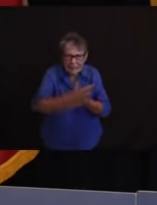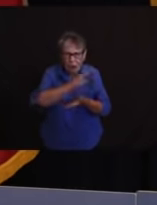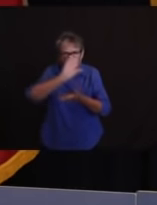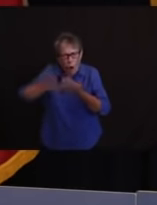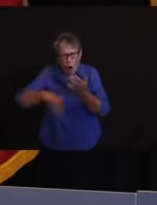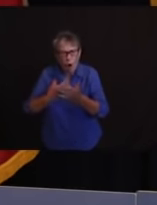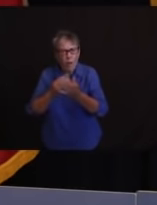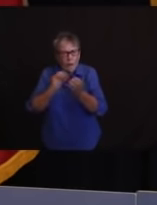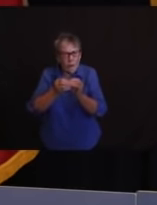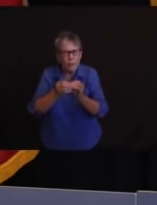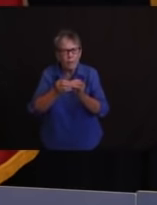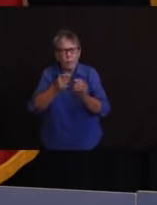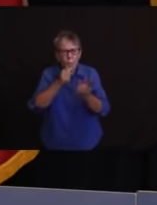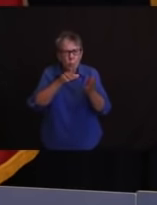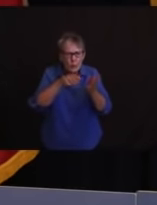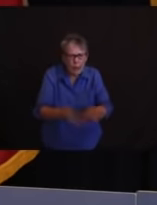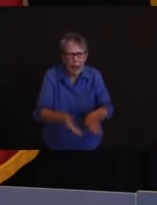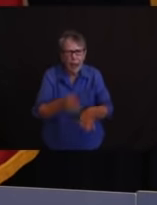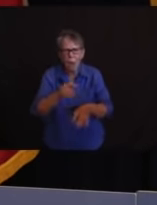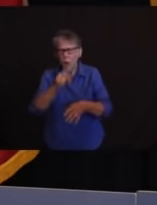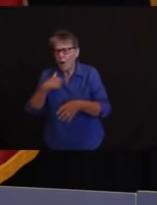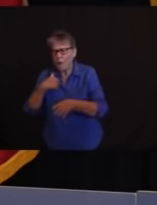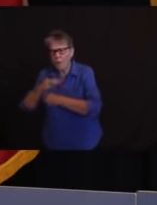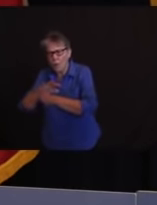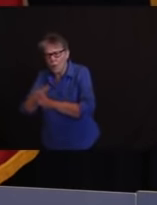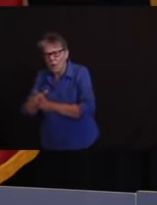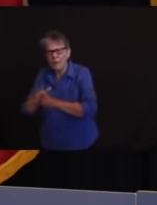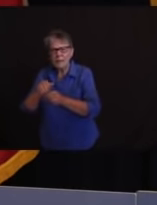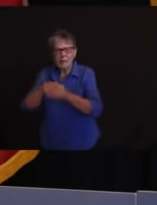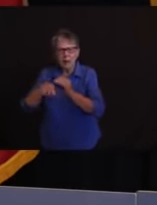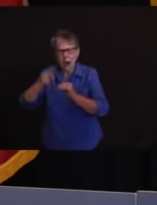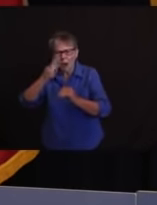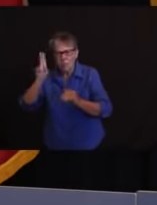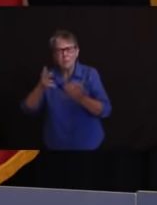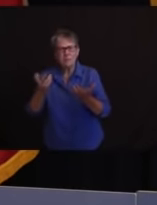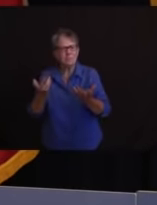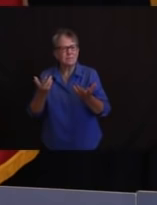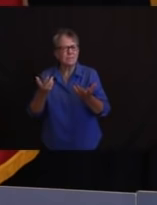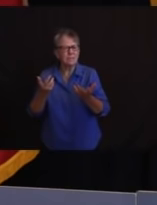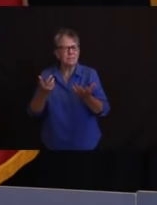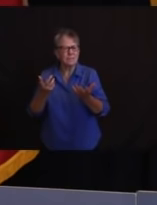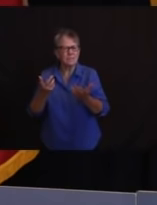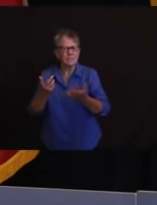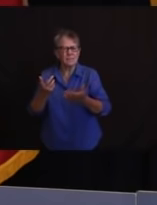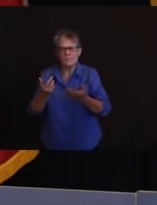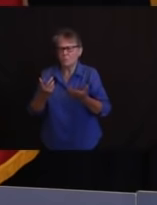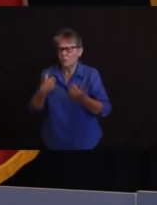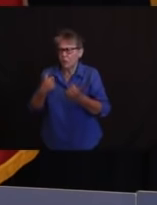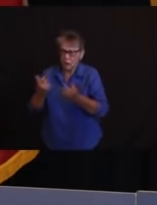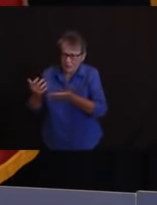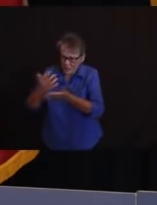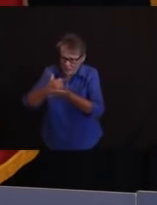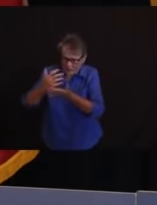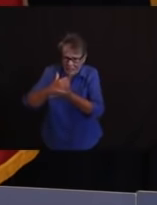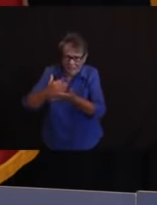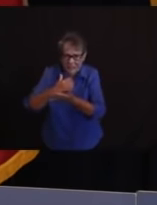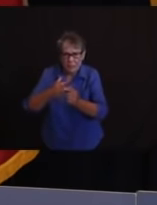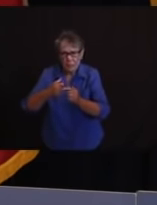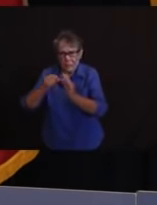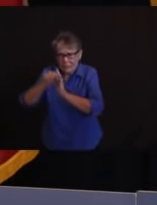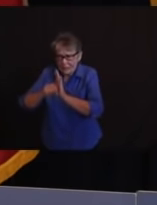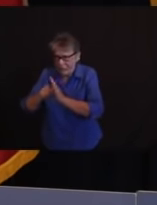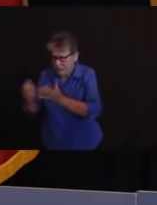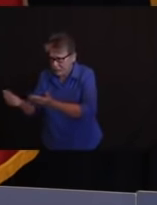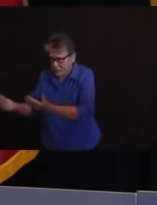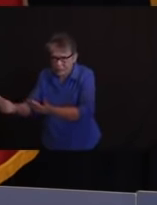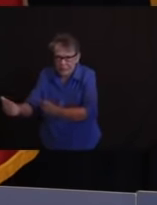circumstances. And I can't speak to how some of those other states are collecting that data as well. I do think that we are seeing a couple other things happening